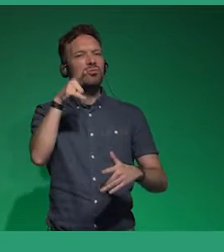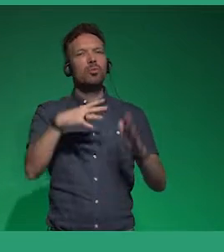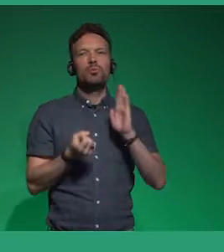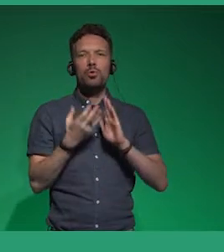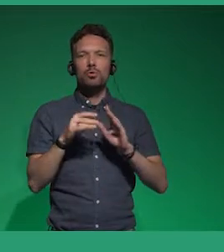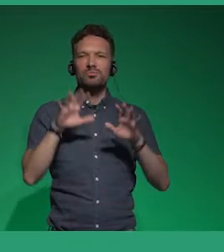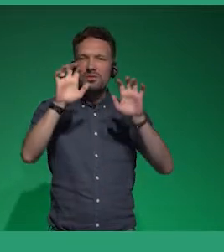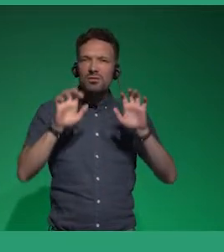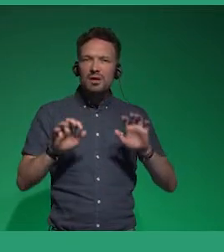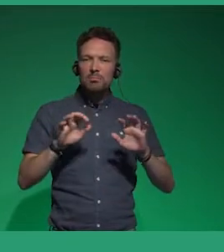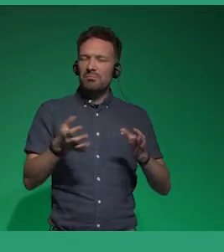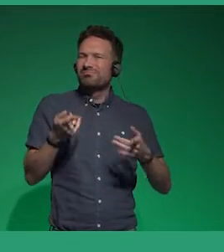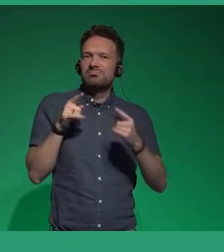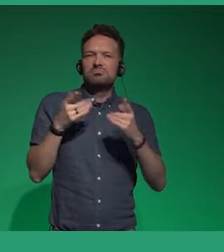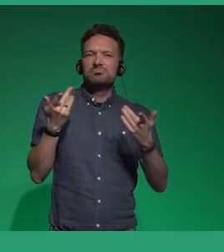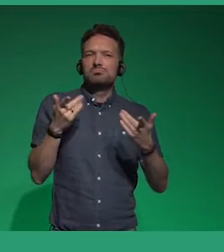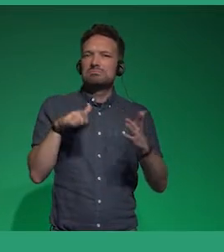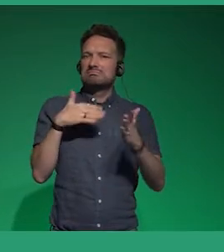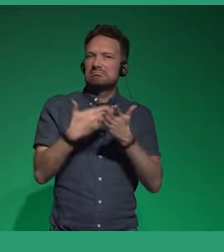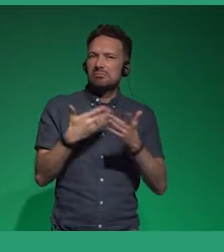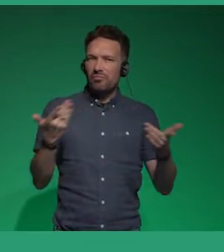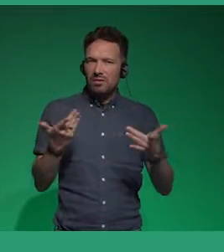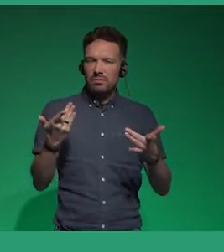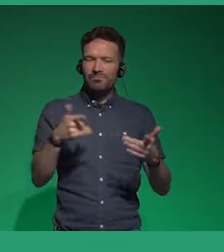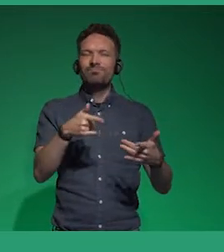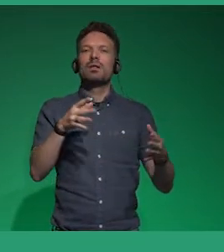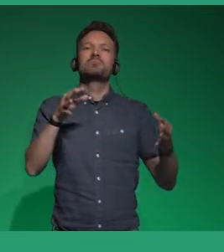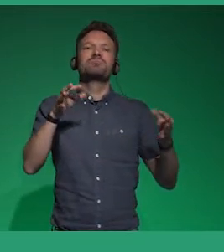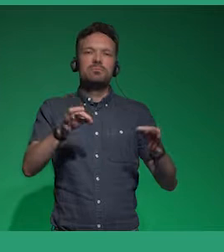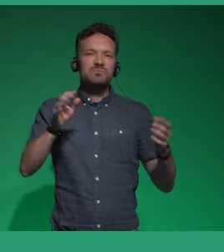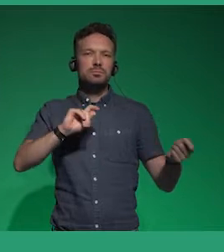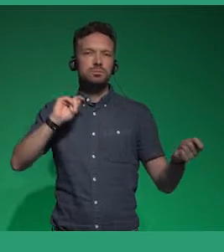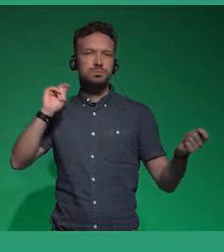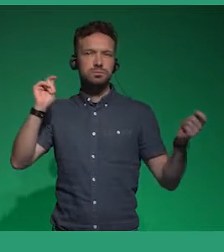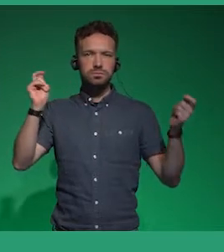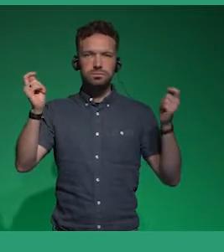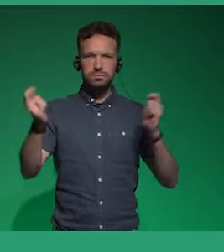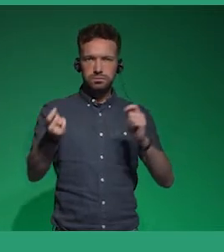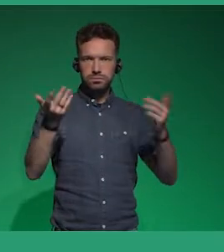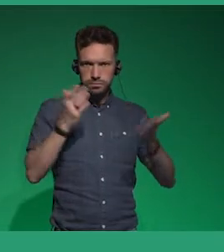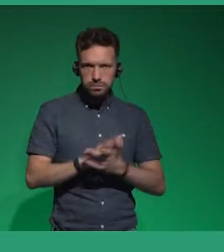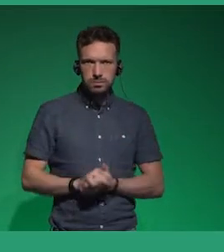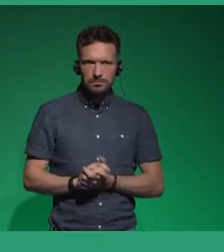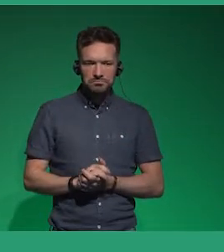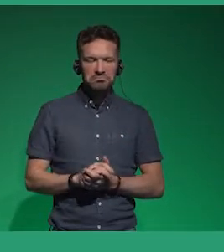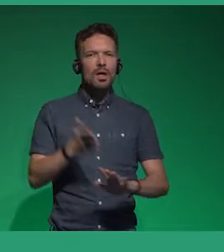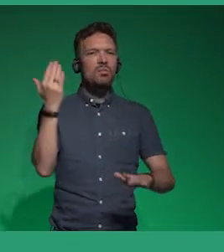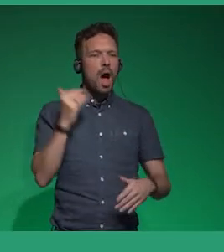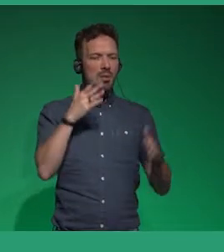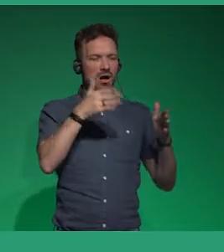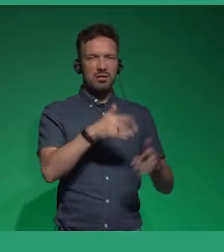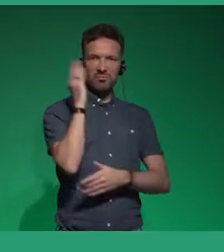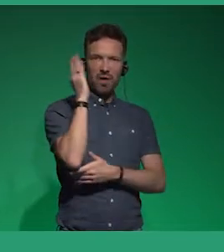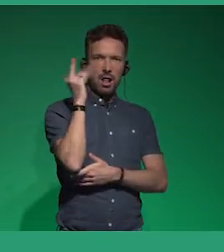again along the same gradient from forest, which are characterized by this high diversity that I